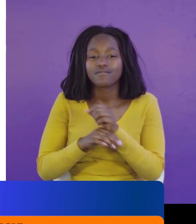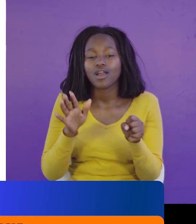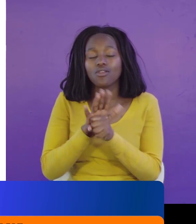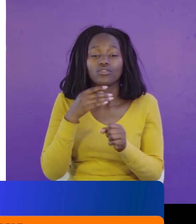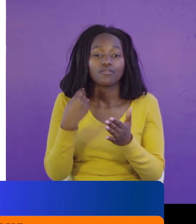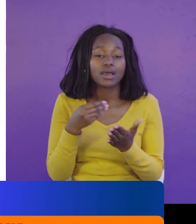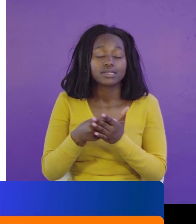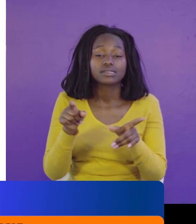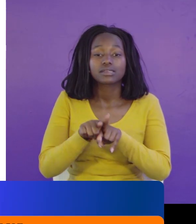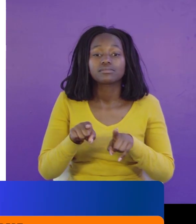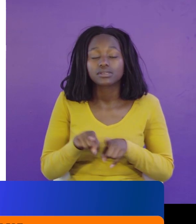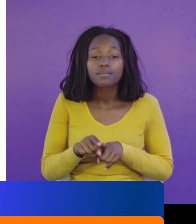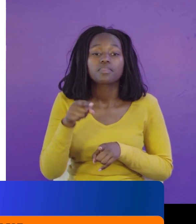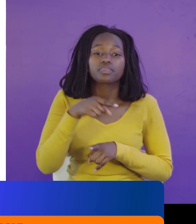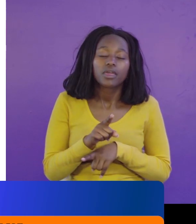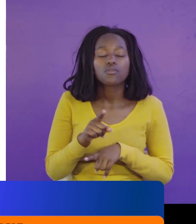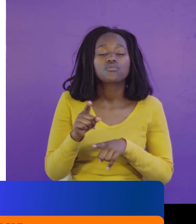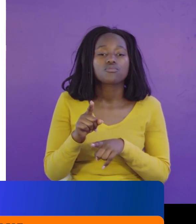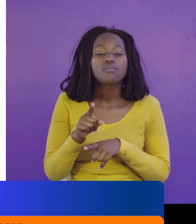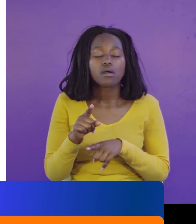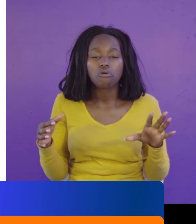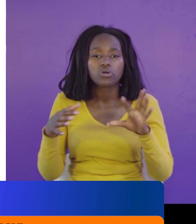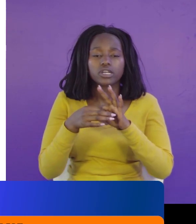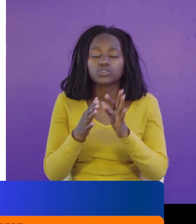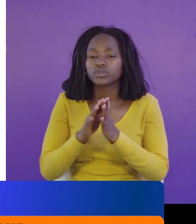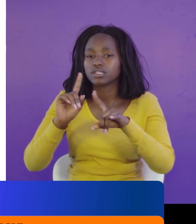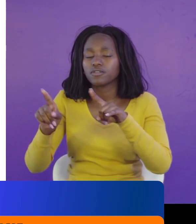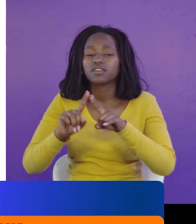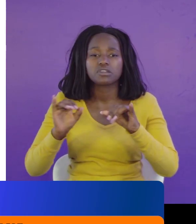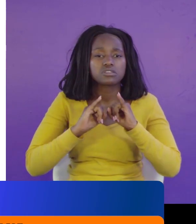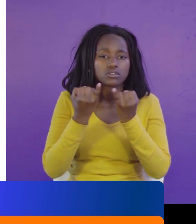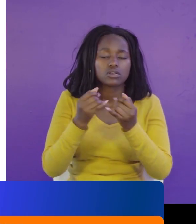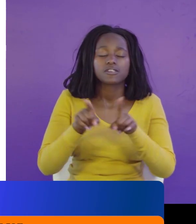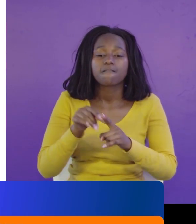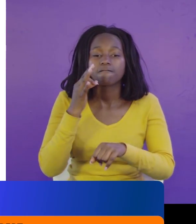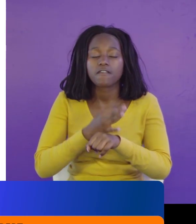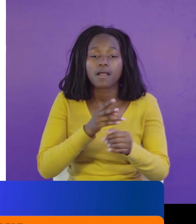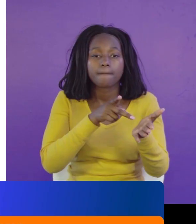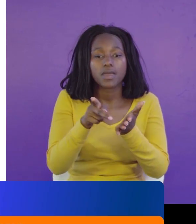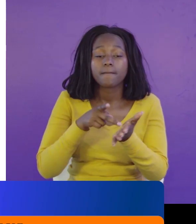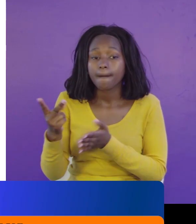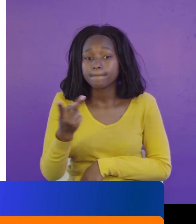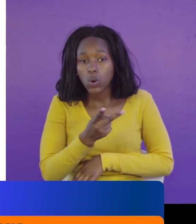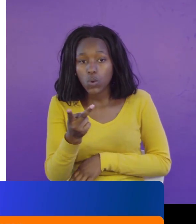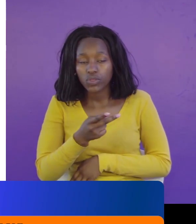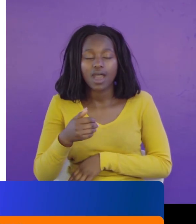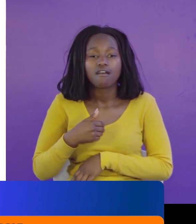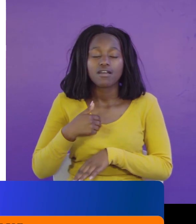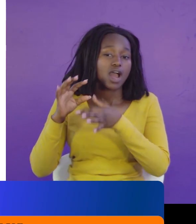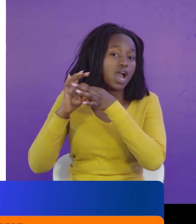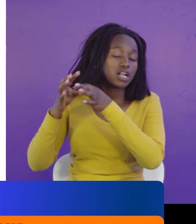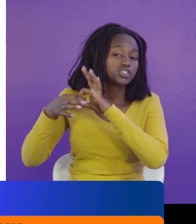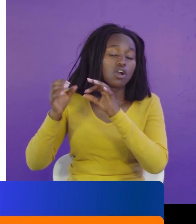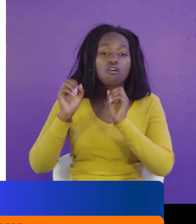to phantom facilities and shady payments. Together, the two epitomize a culture of impunity